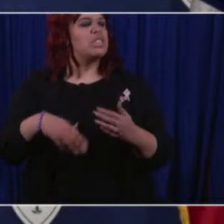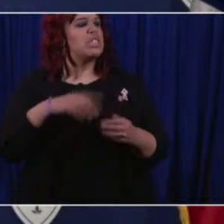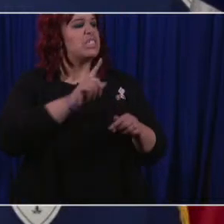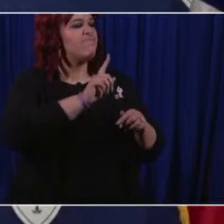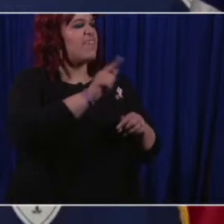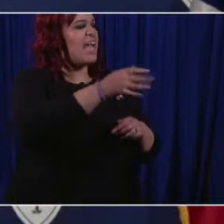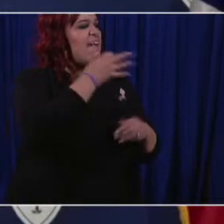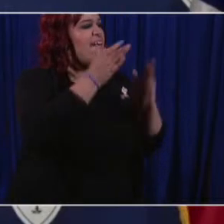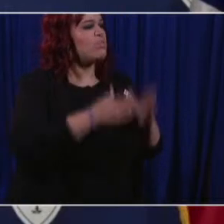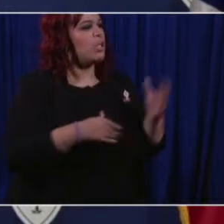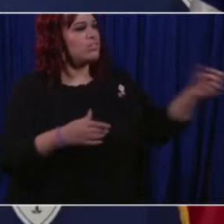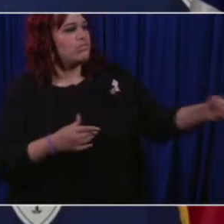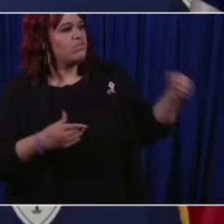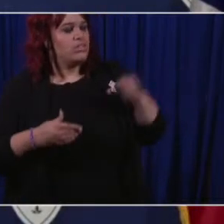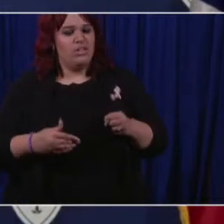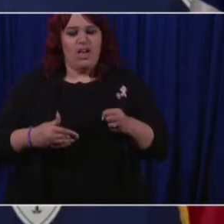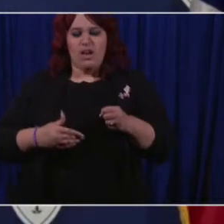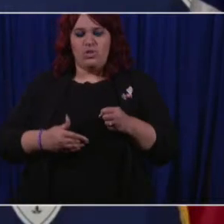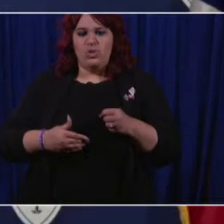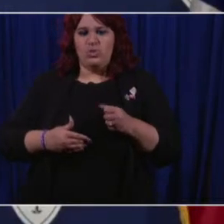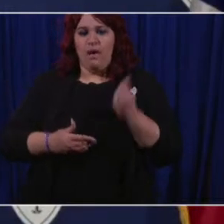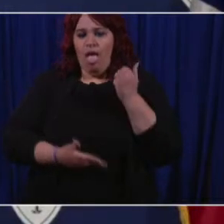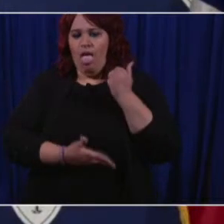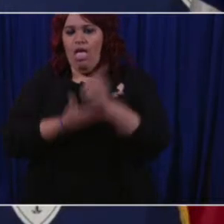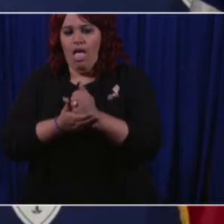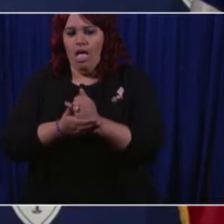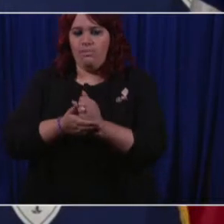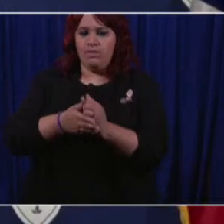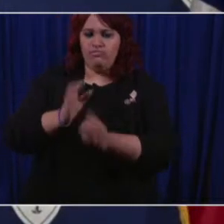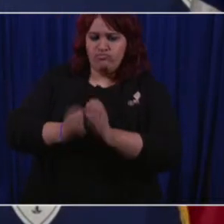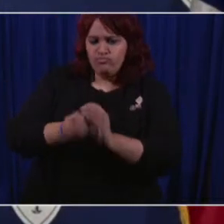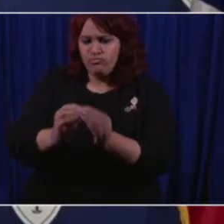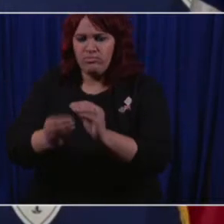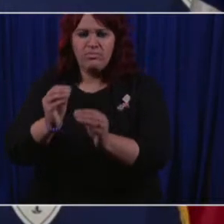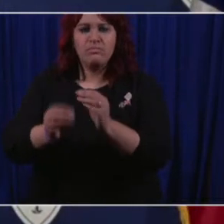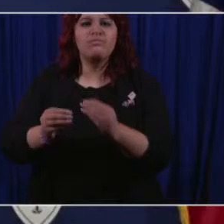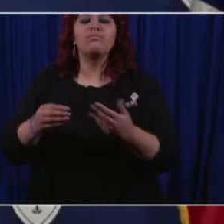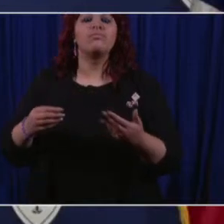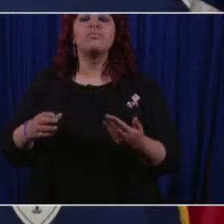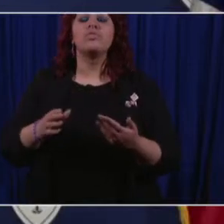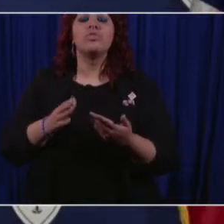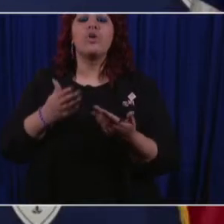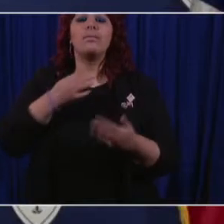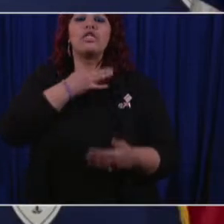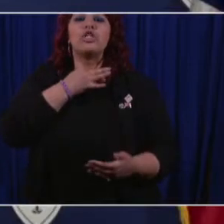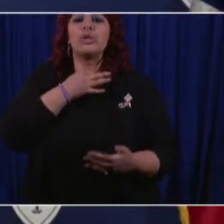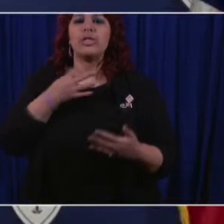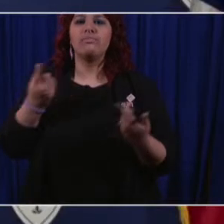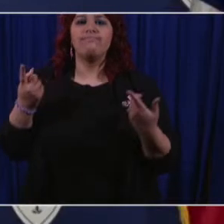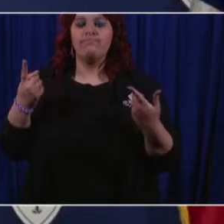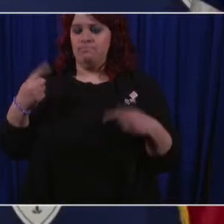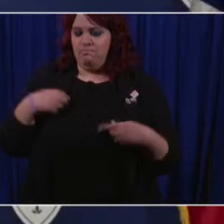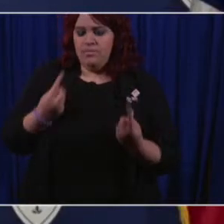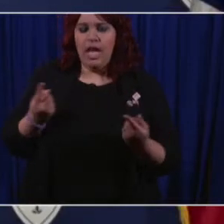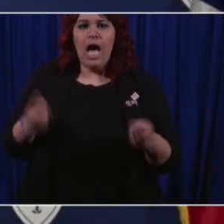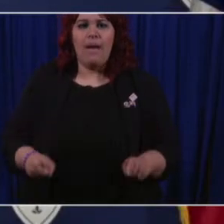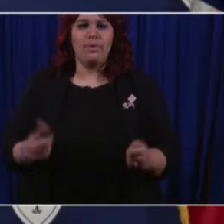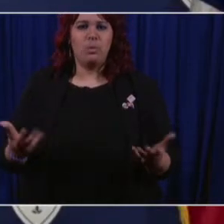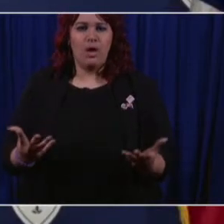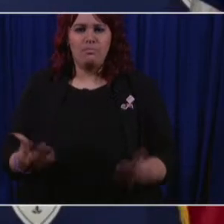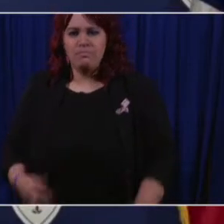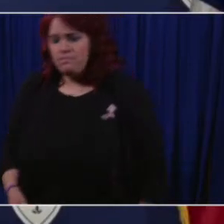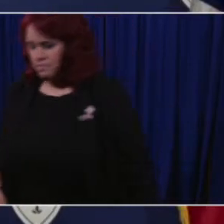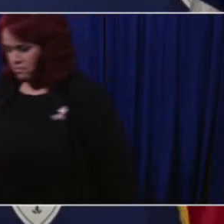I don't have the director on here. I'm happy to bring the director in next time. He was giving me a briefing today. He